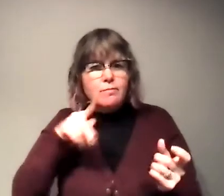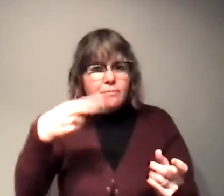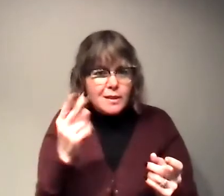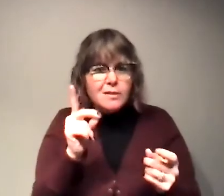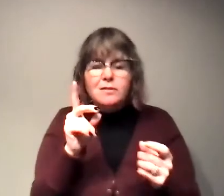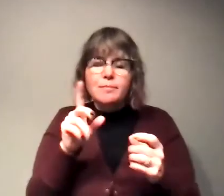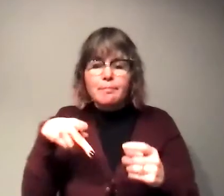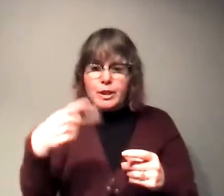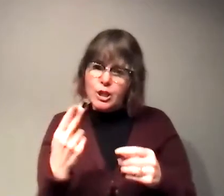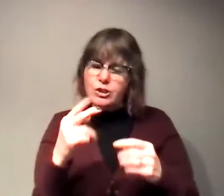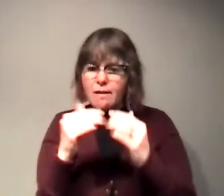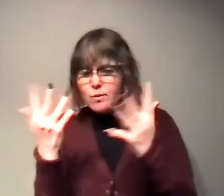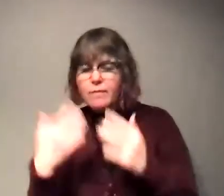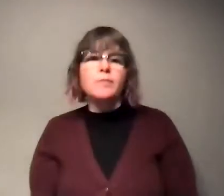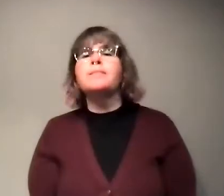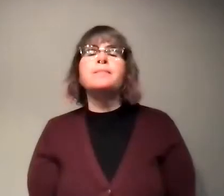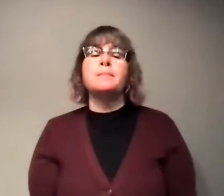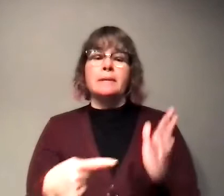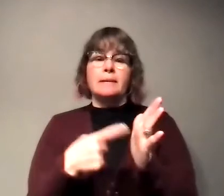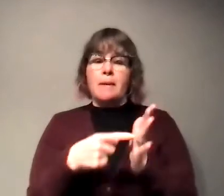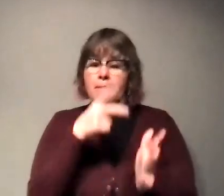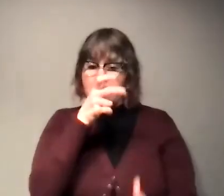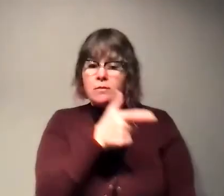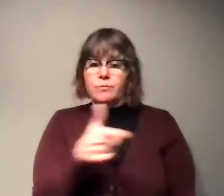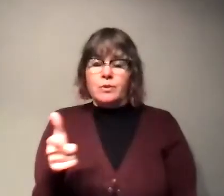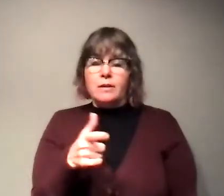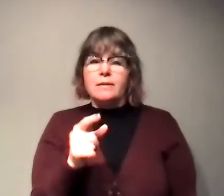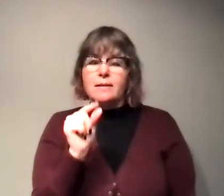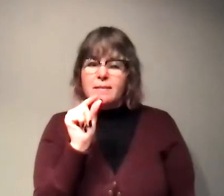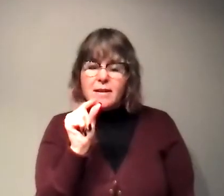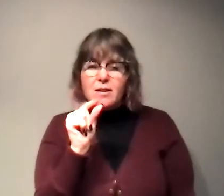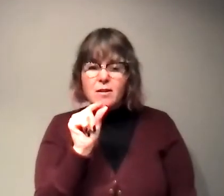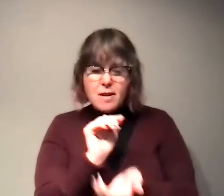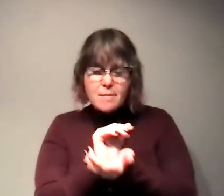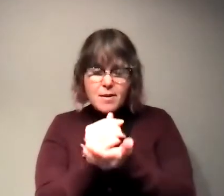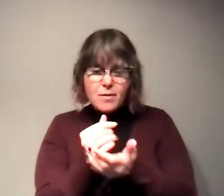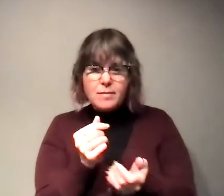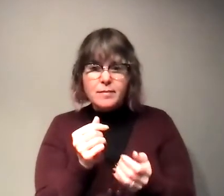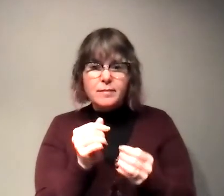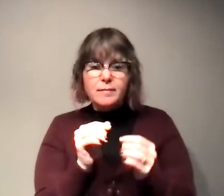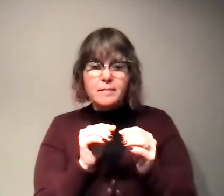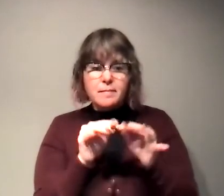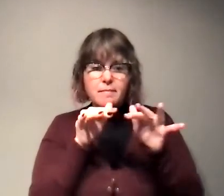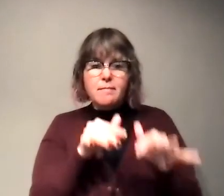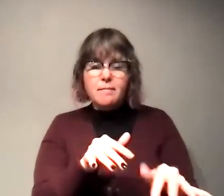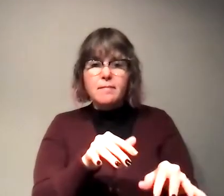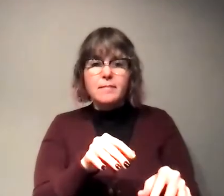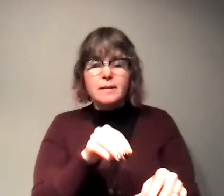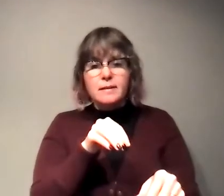But sometimes with those pesticides, very tiny amounts can get into